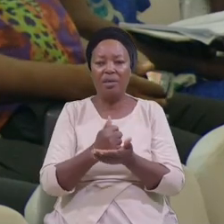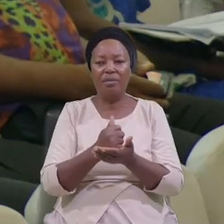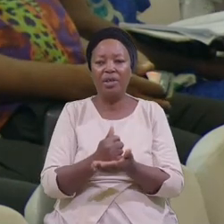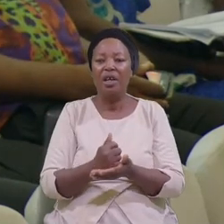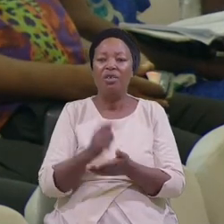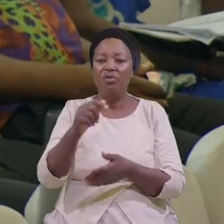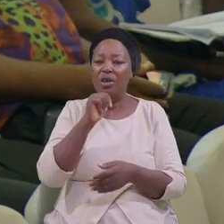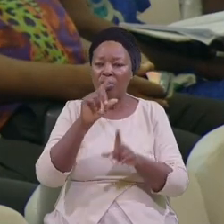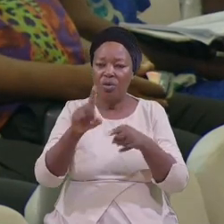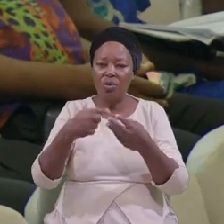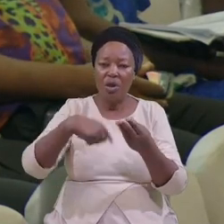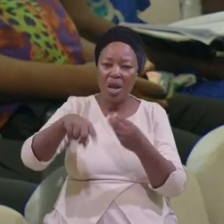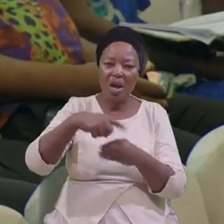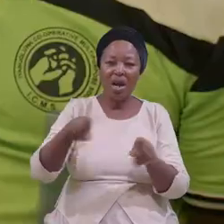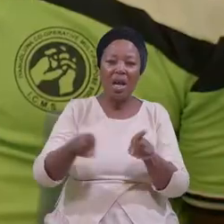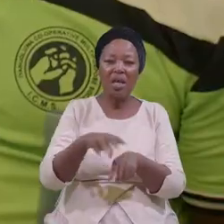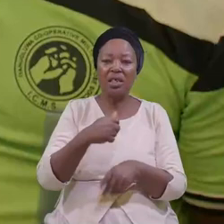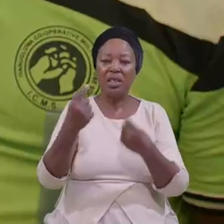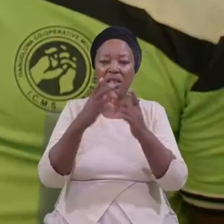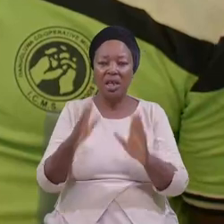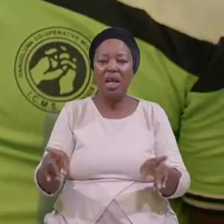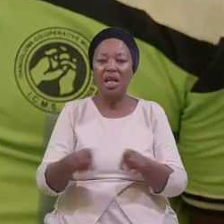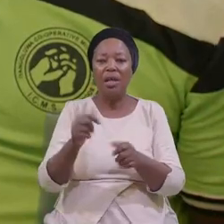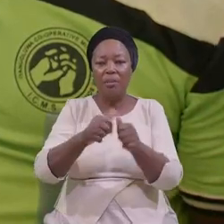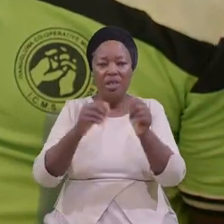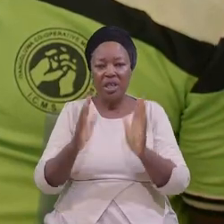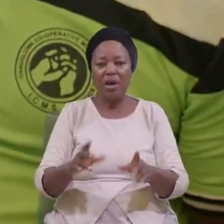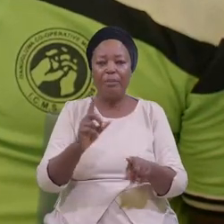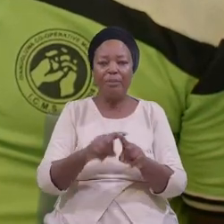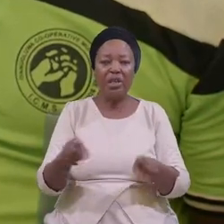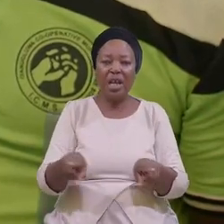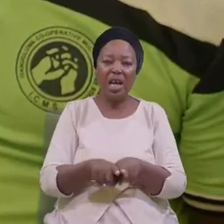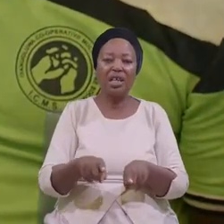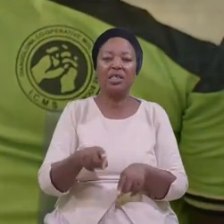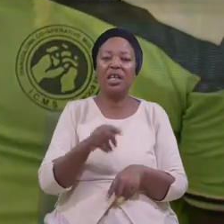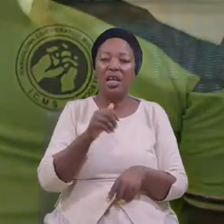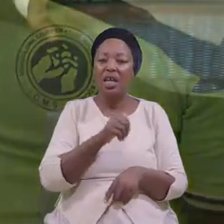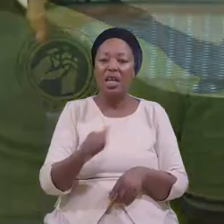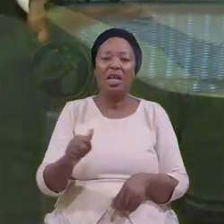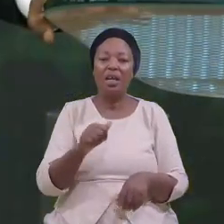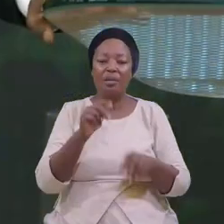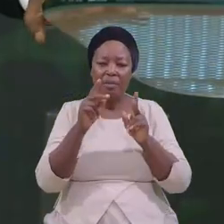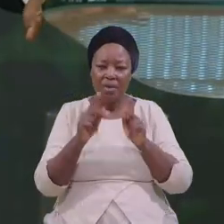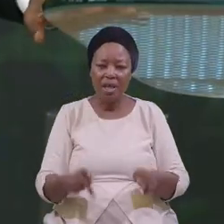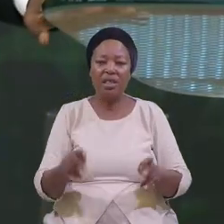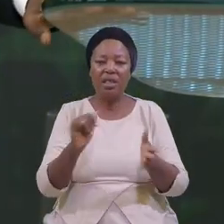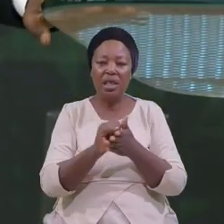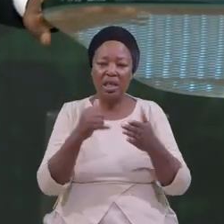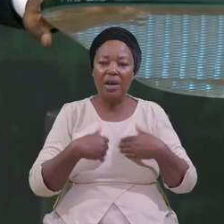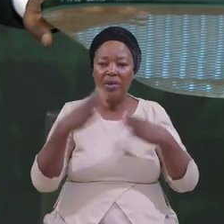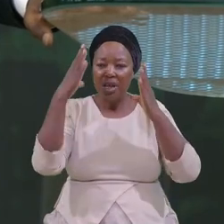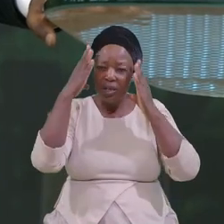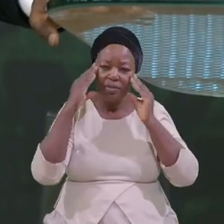going around as a sinner, as a backslider, but you're going around like people that have experienced